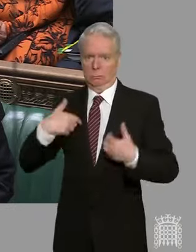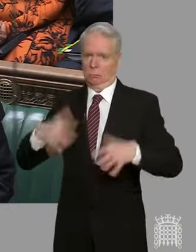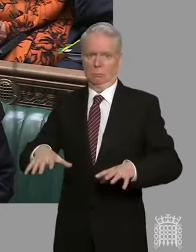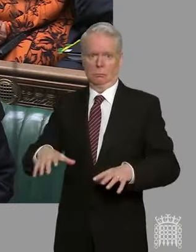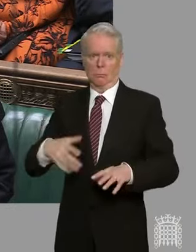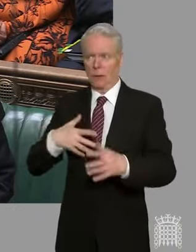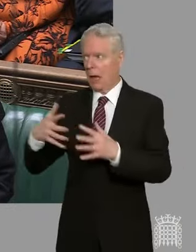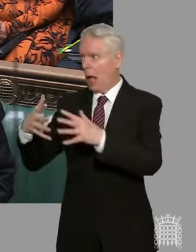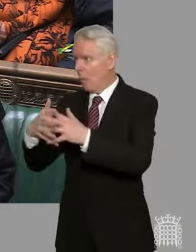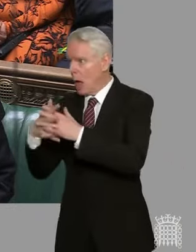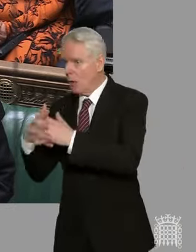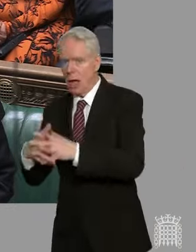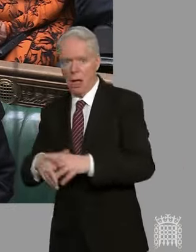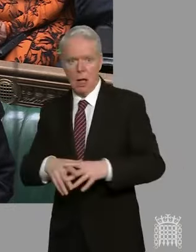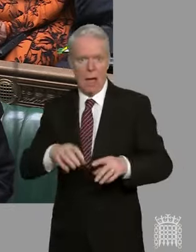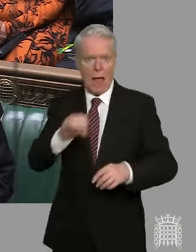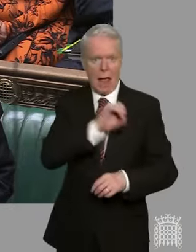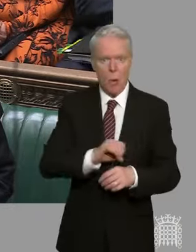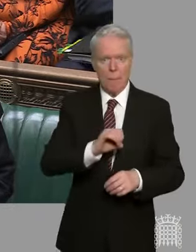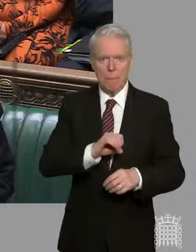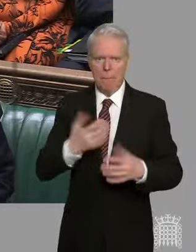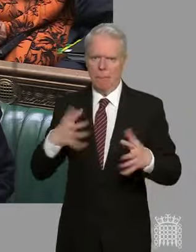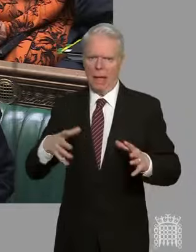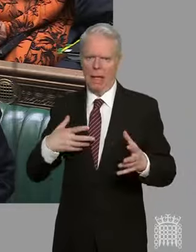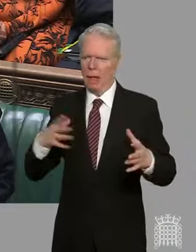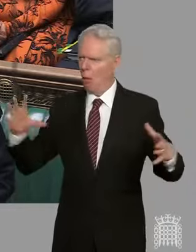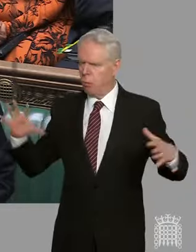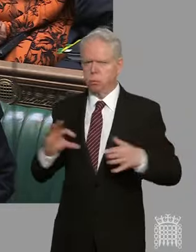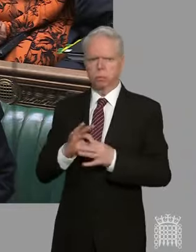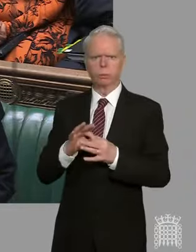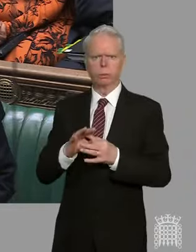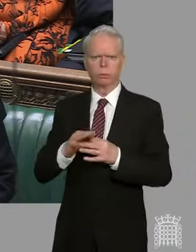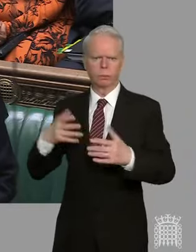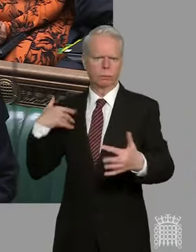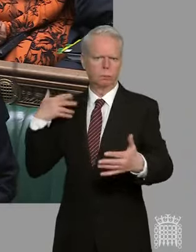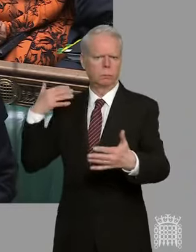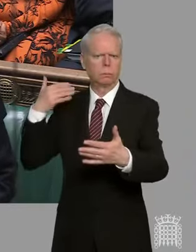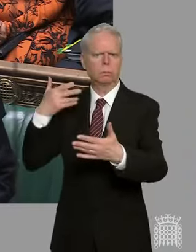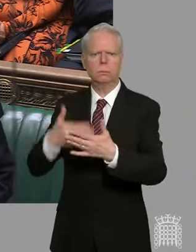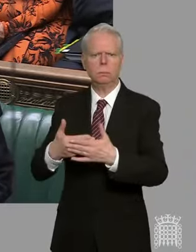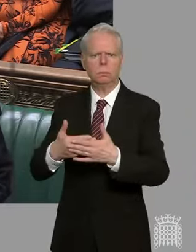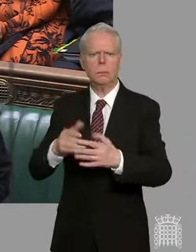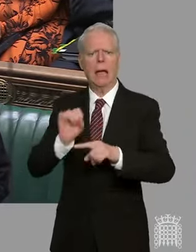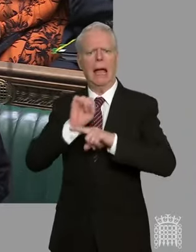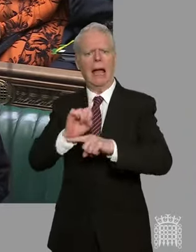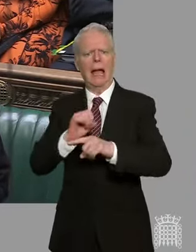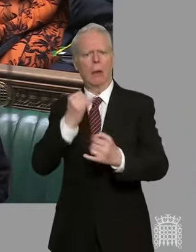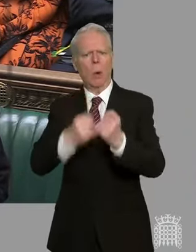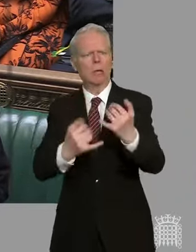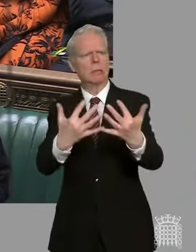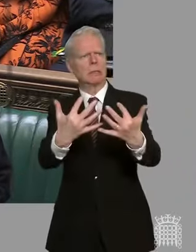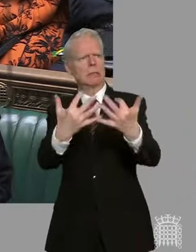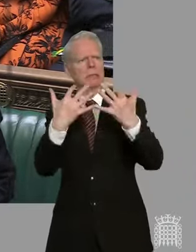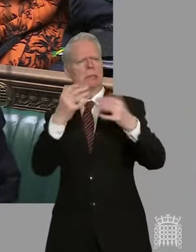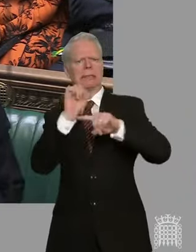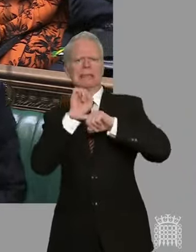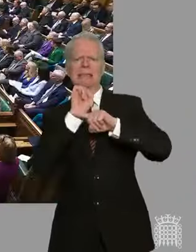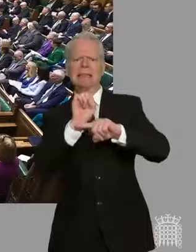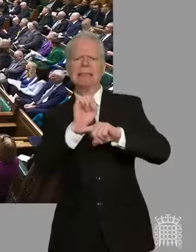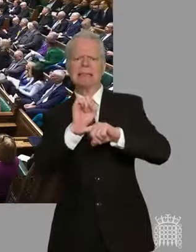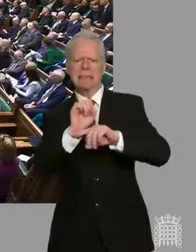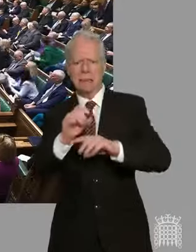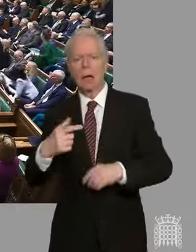relationship between our two countries needs to go from strength to strength. It's all very strong, but also working at the same time with our European